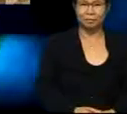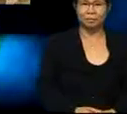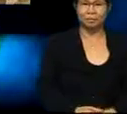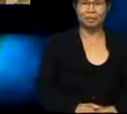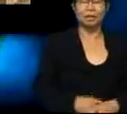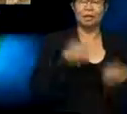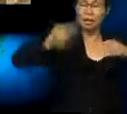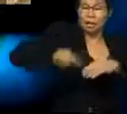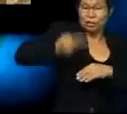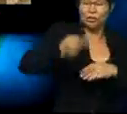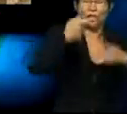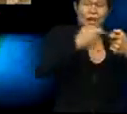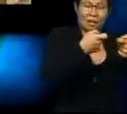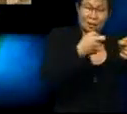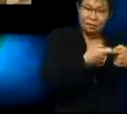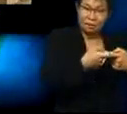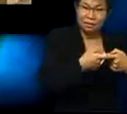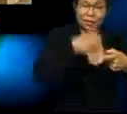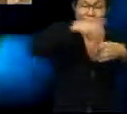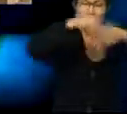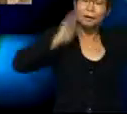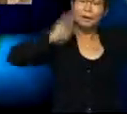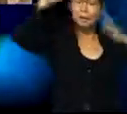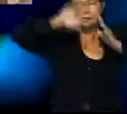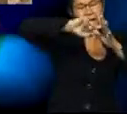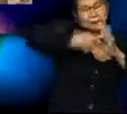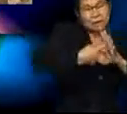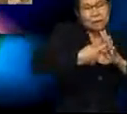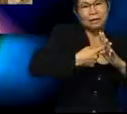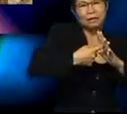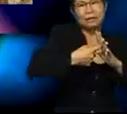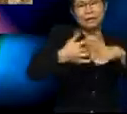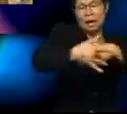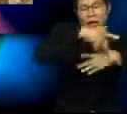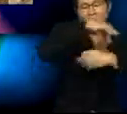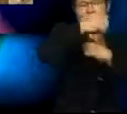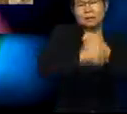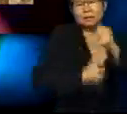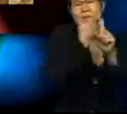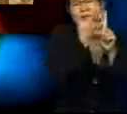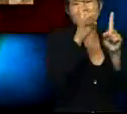The history of electricity in Malaysia started as early as